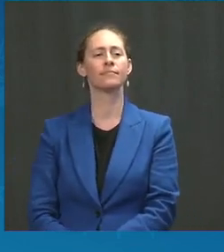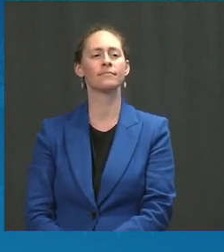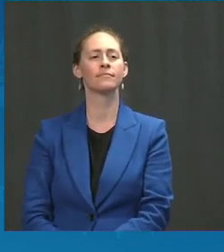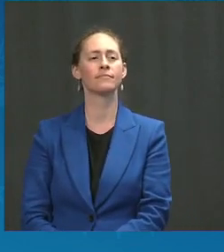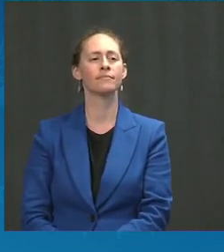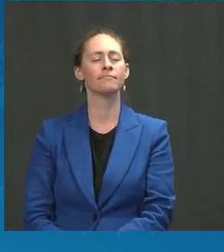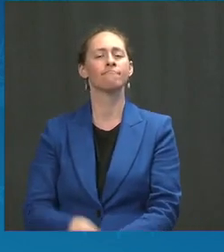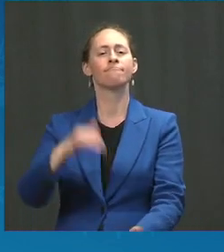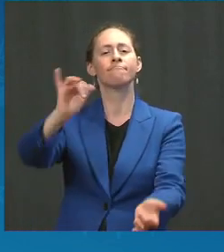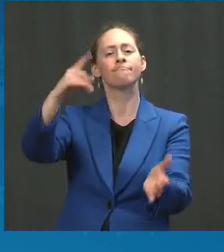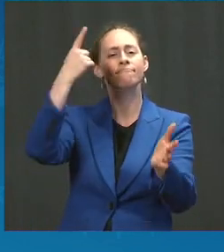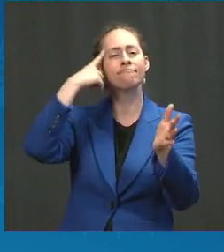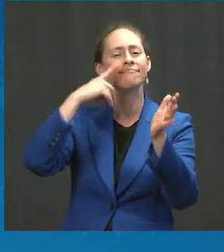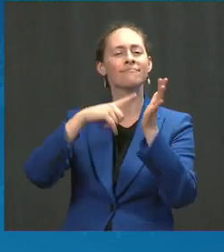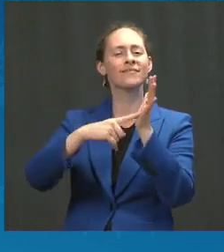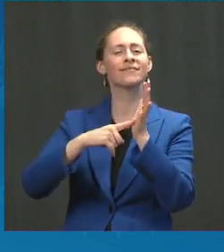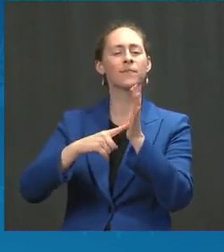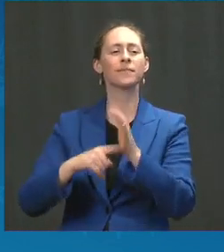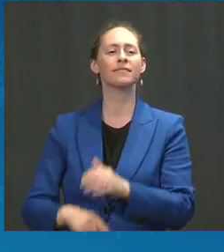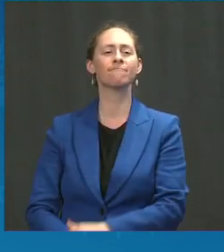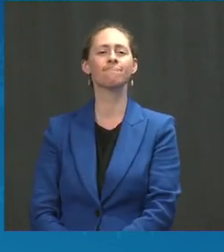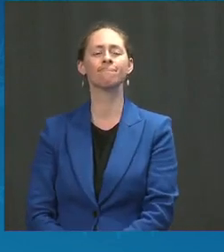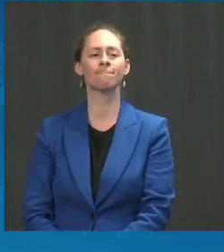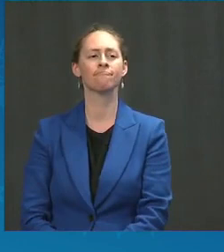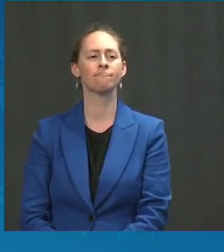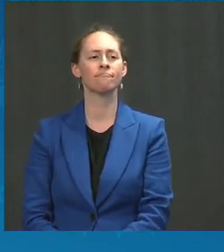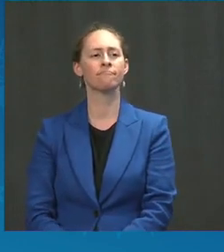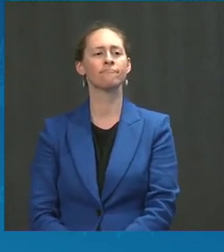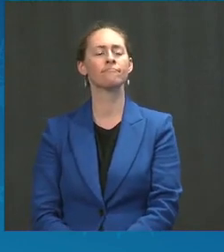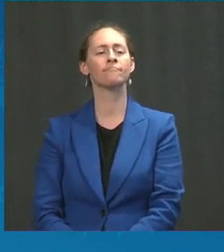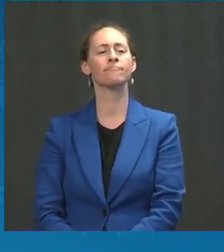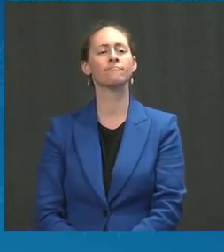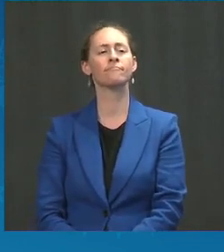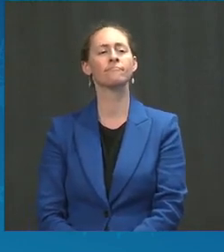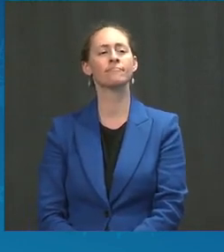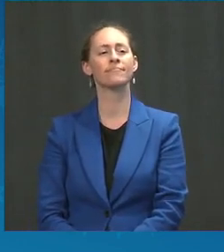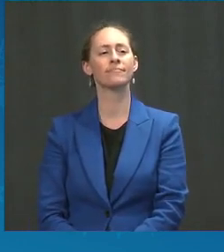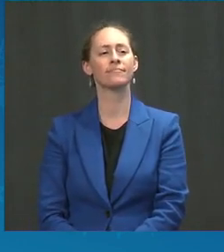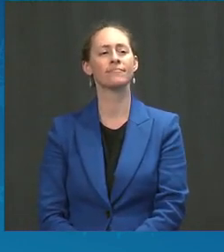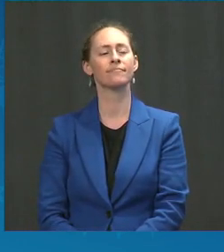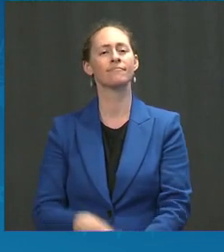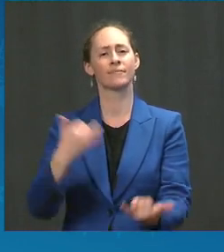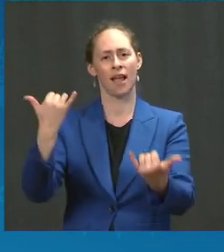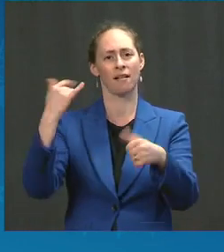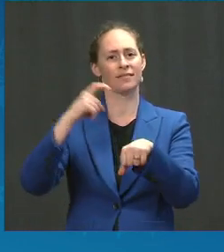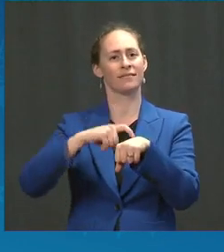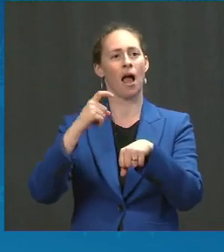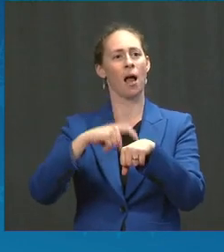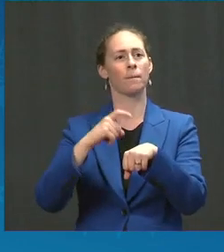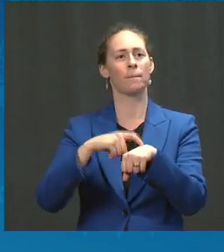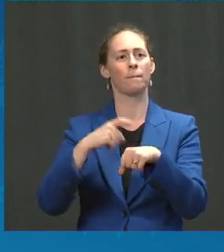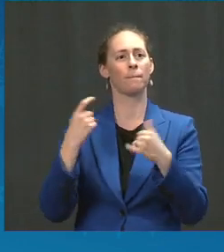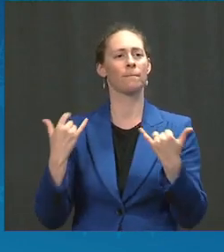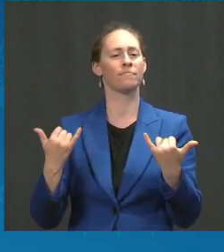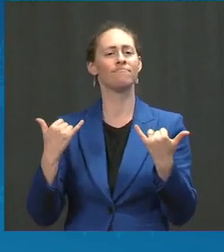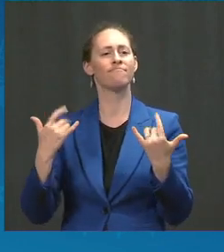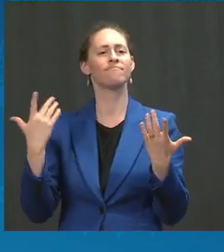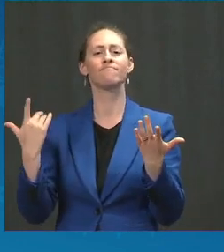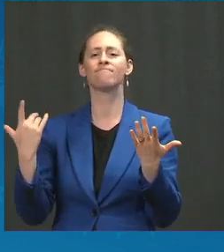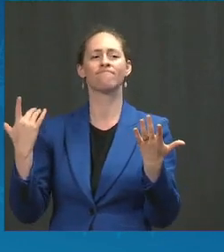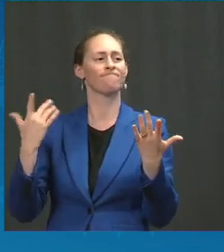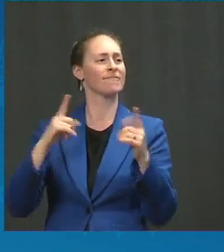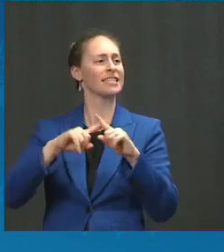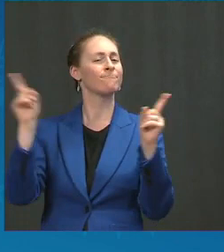I think of it as we are starting a new era, and a new epoch, a new, in many